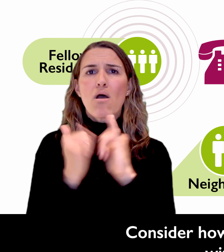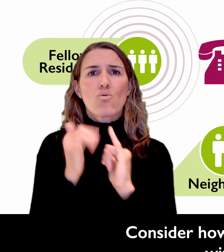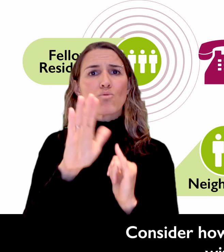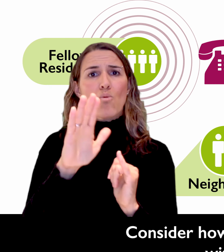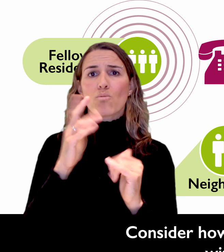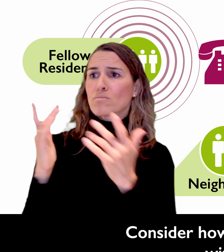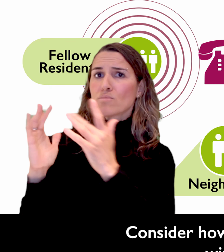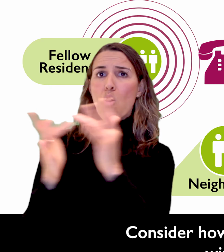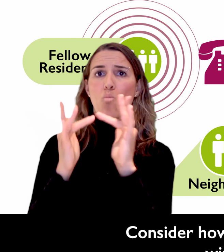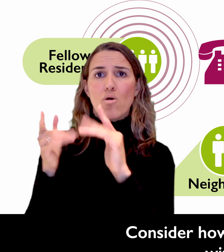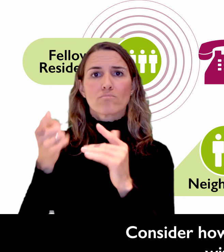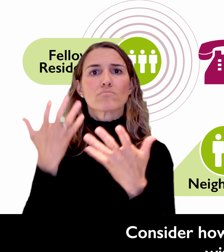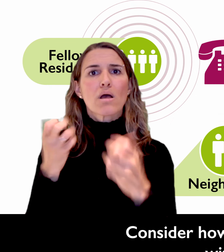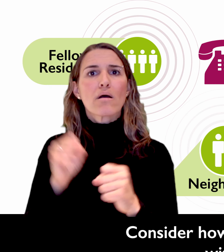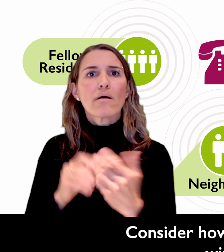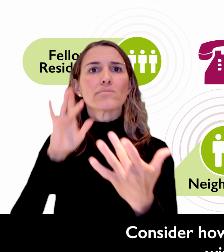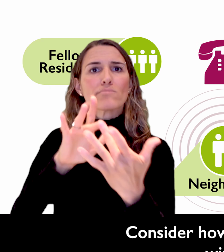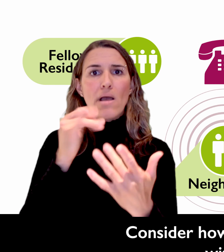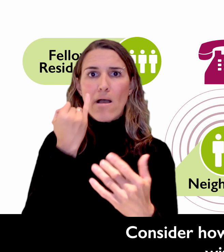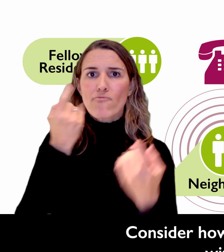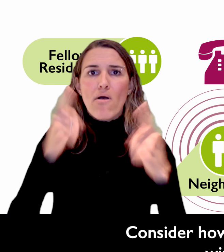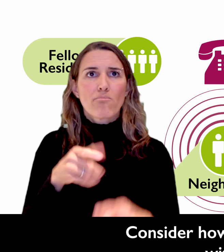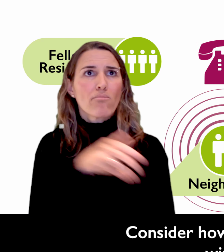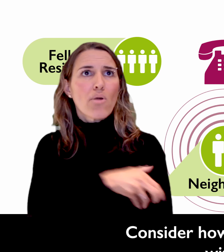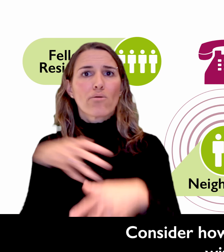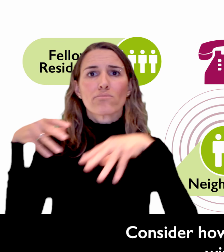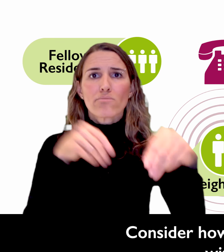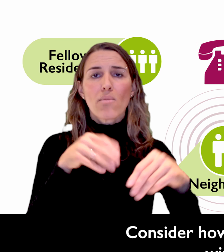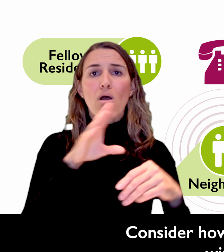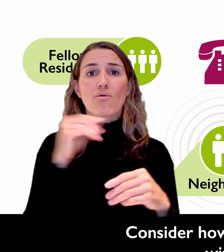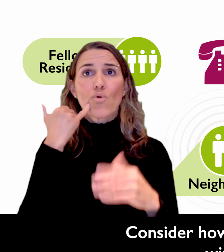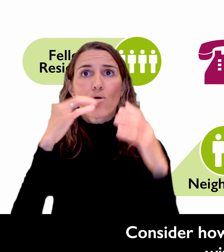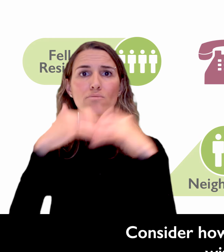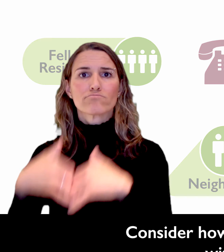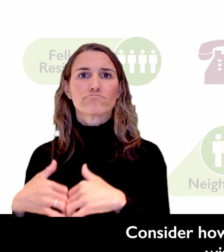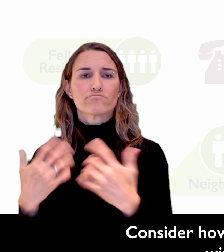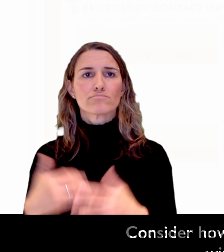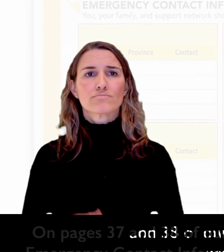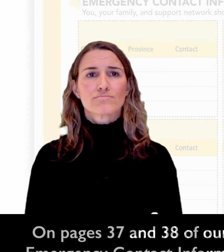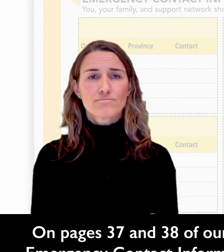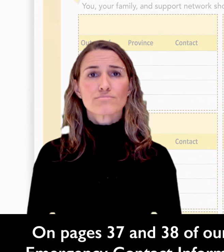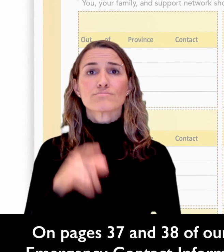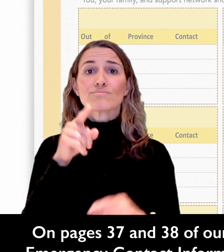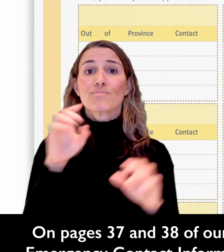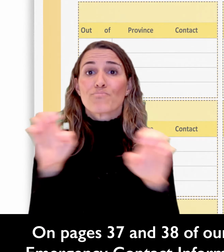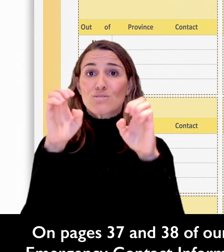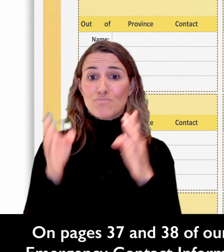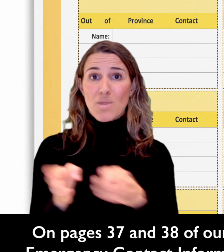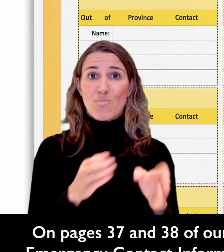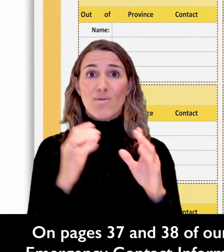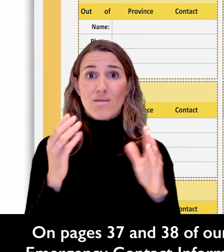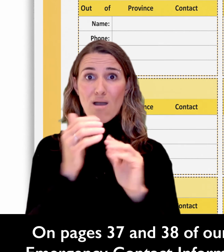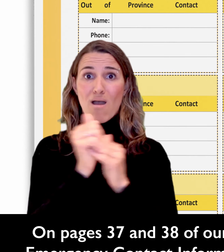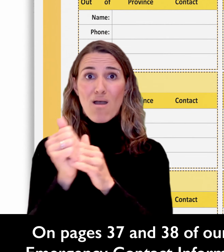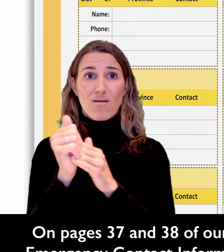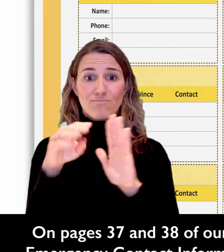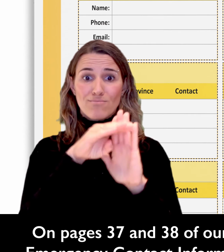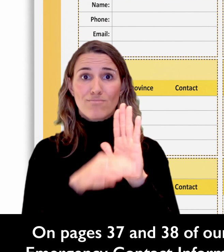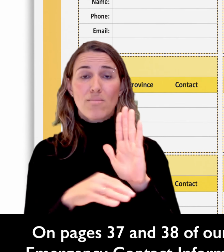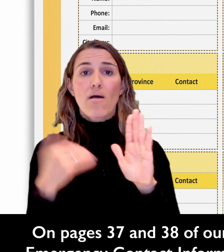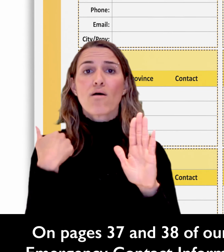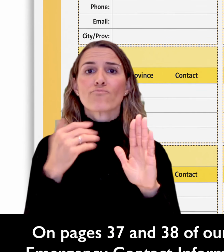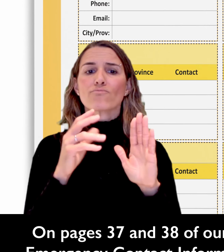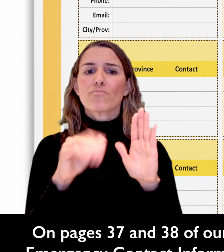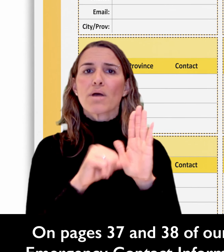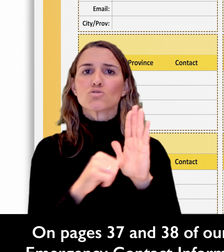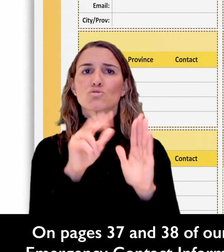Step 4. Ready your important documents. Your documents are vital in an emergency. Ready copies of